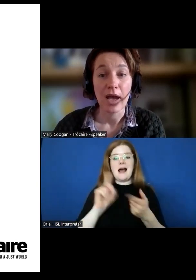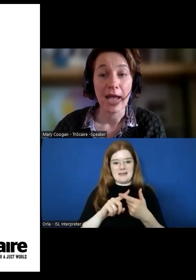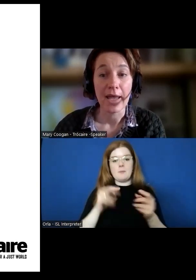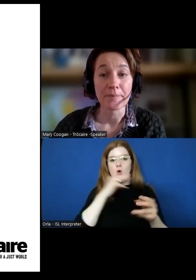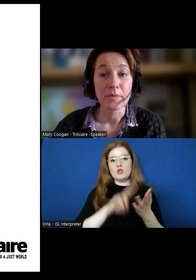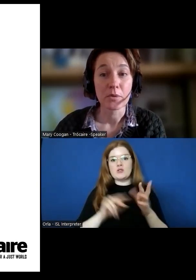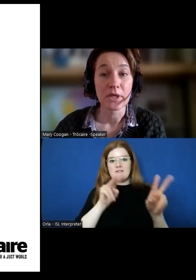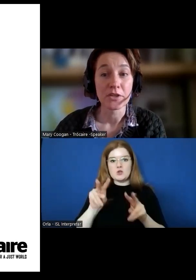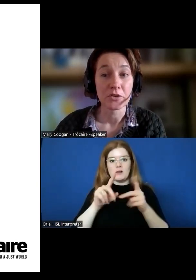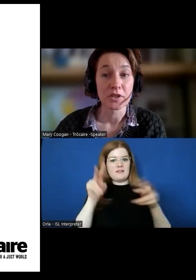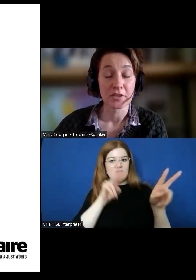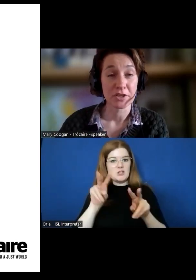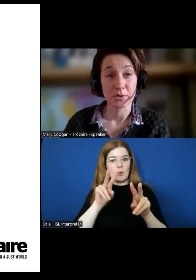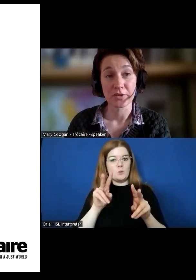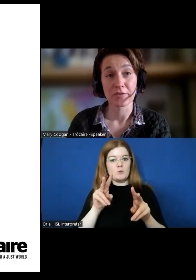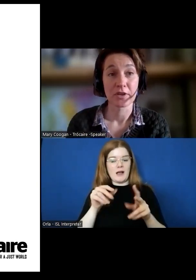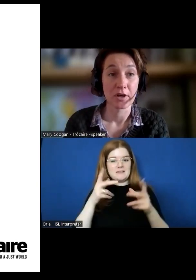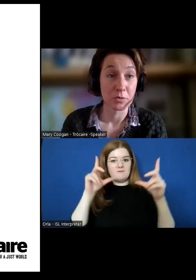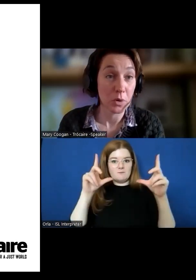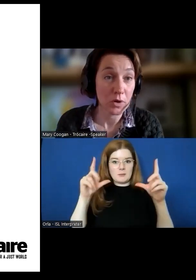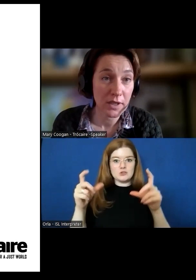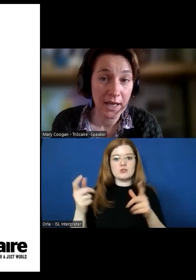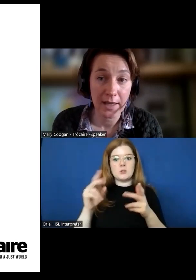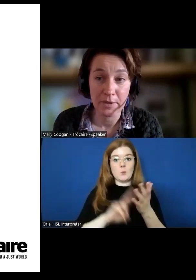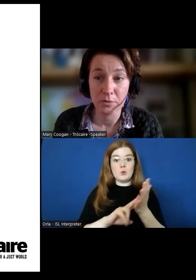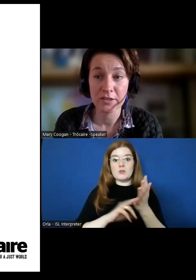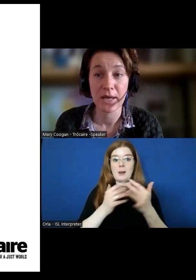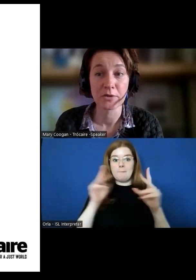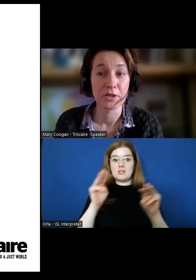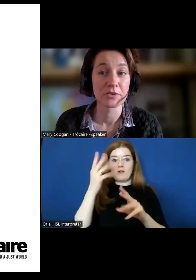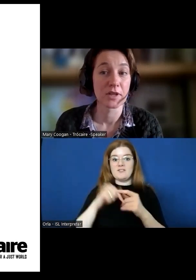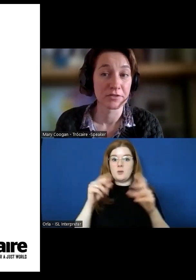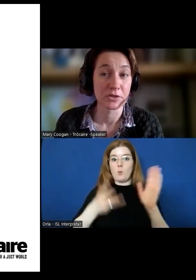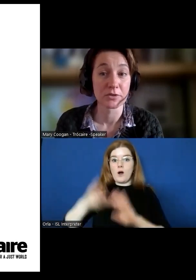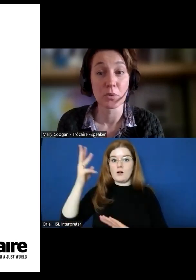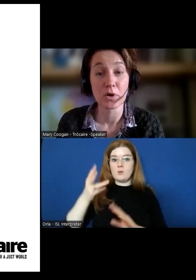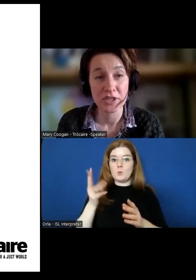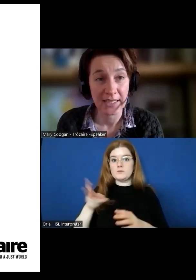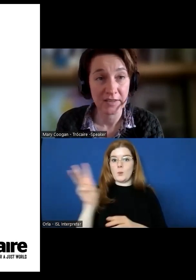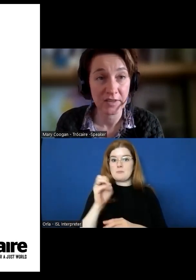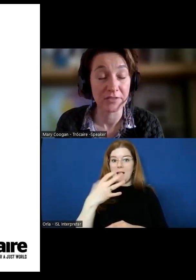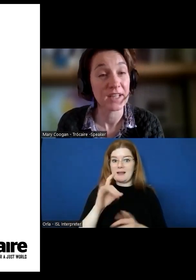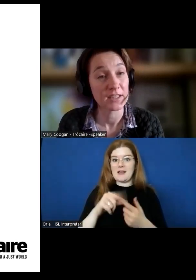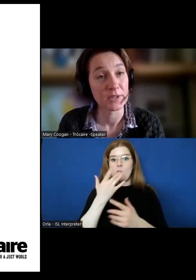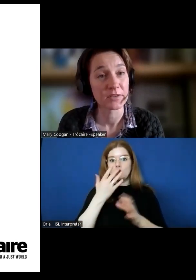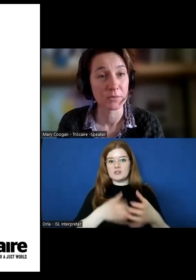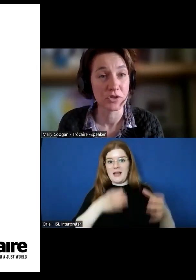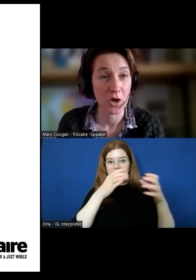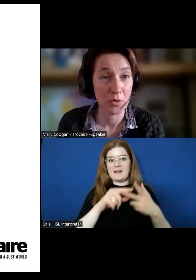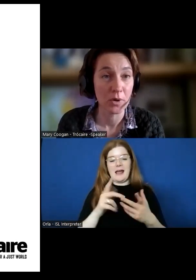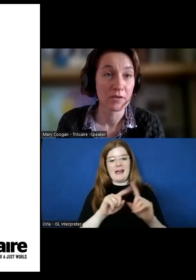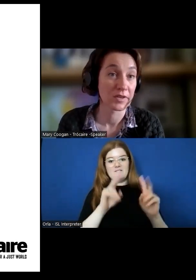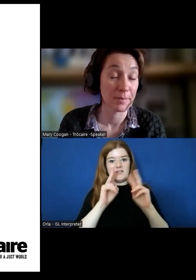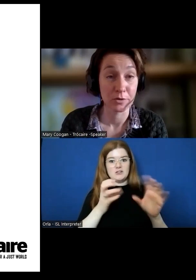video. We used a lot of visuals of the wall in the West Bank. We used a lot of visuals of water tanks and of settlements that